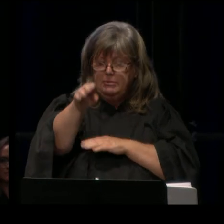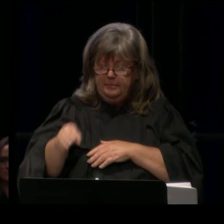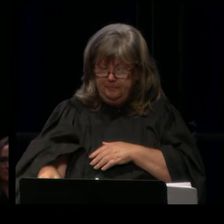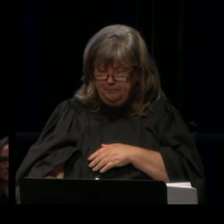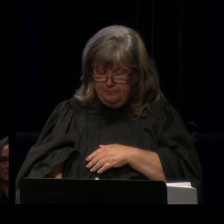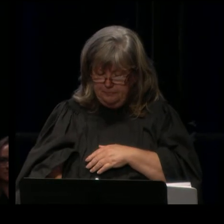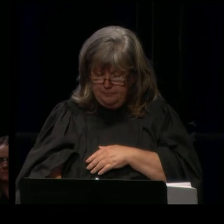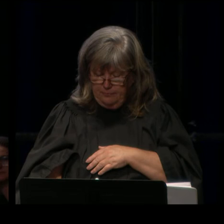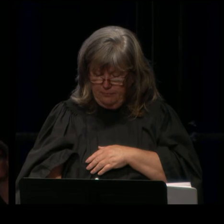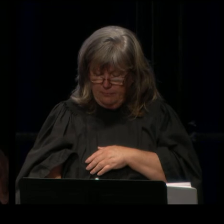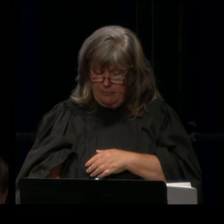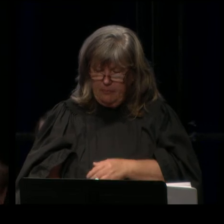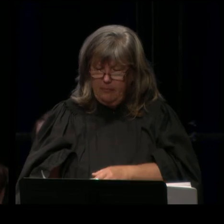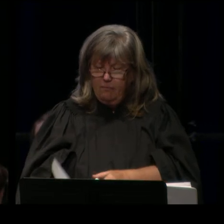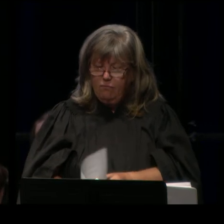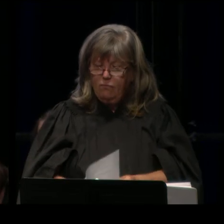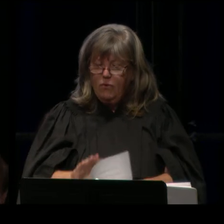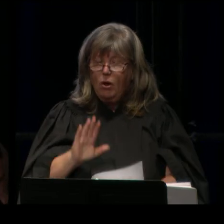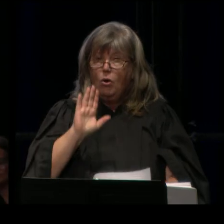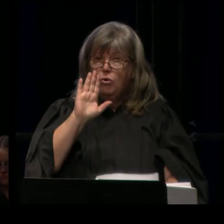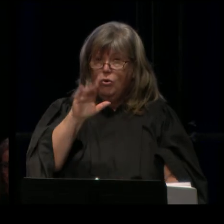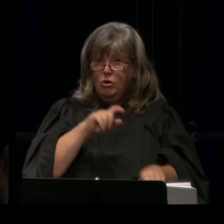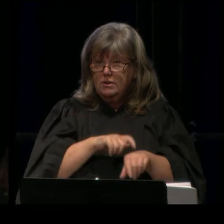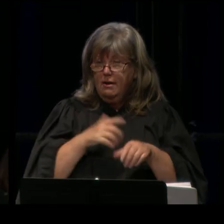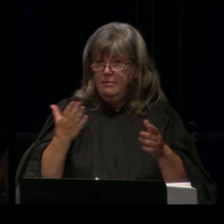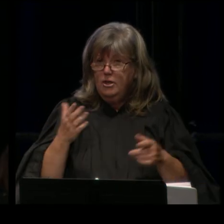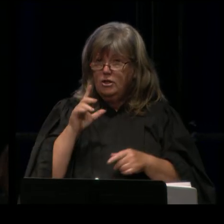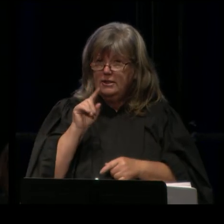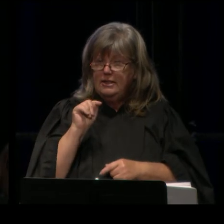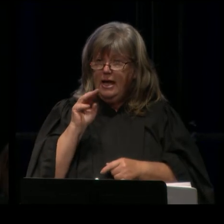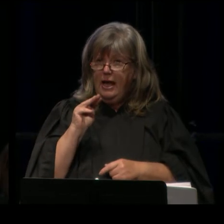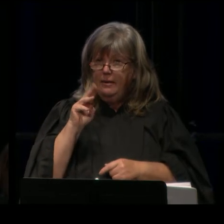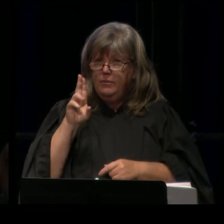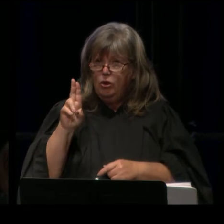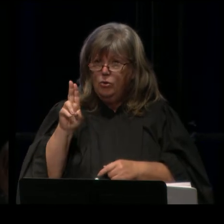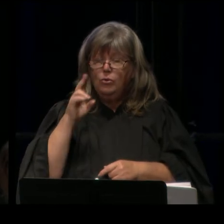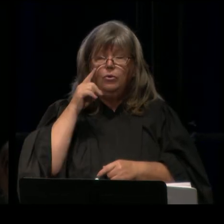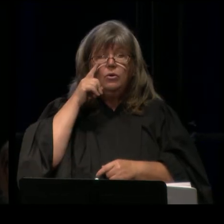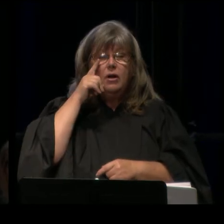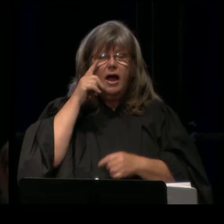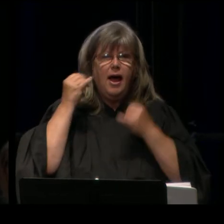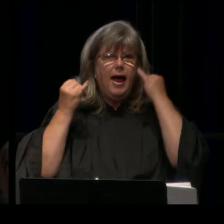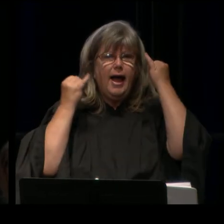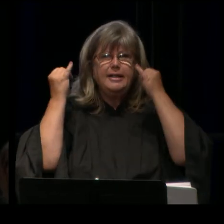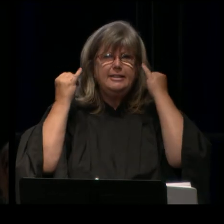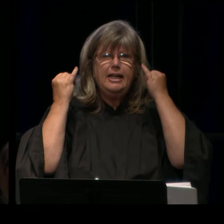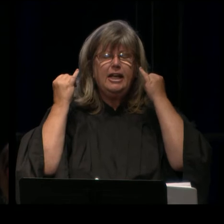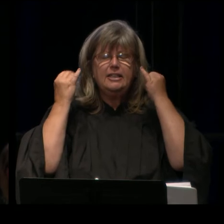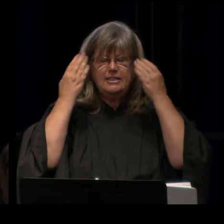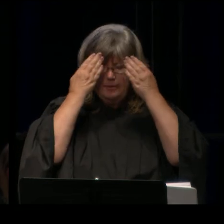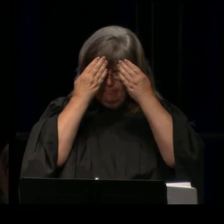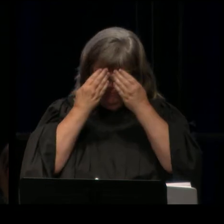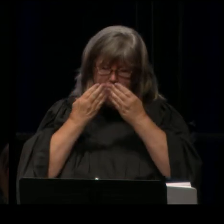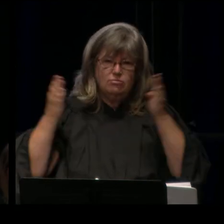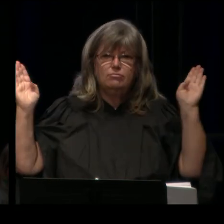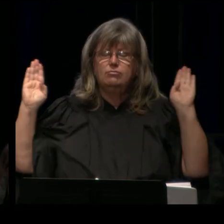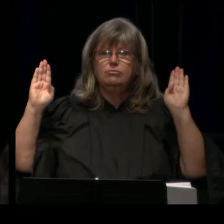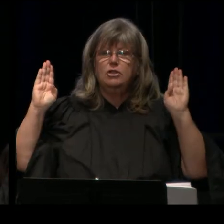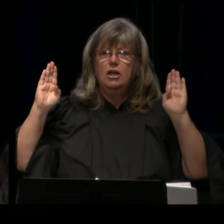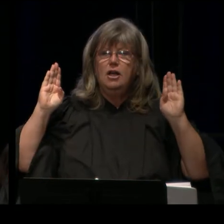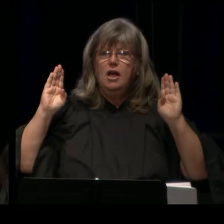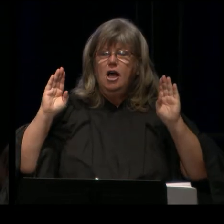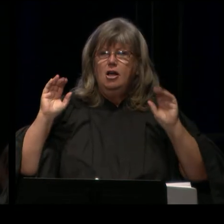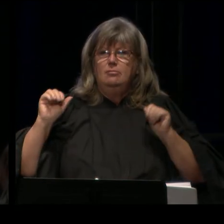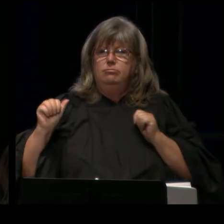During your time at TMU, you pushed the boundaries of innovation. You flexed your